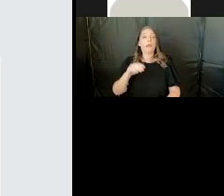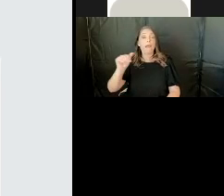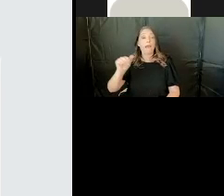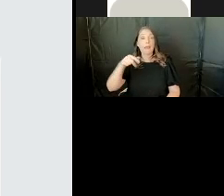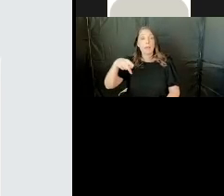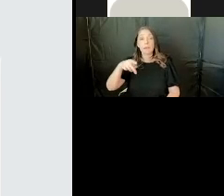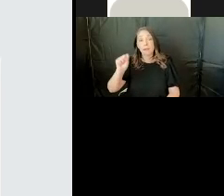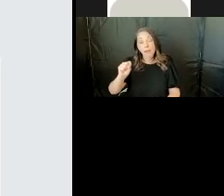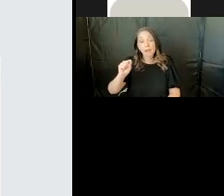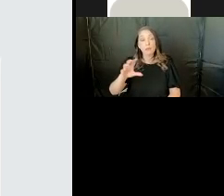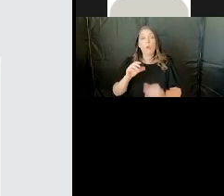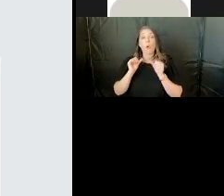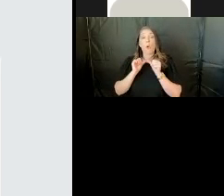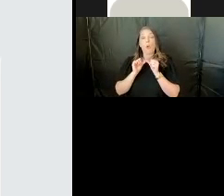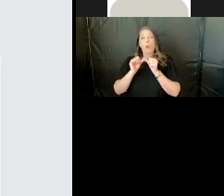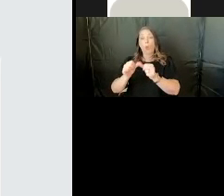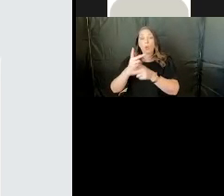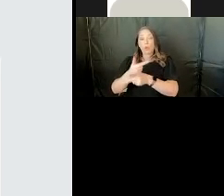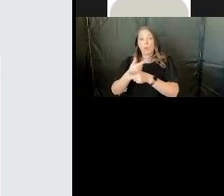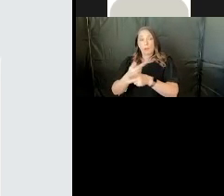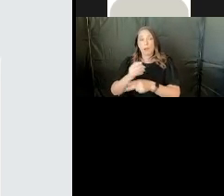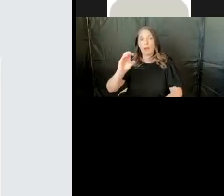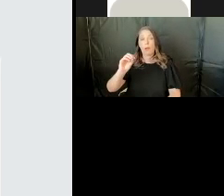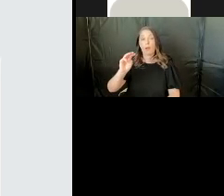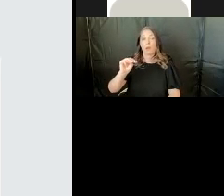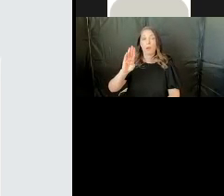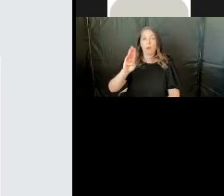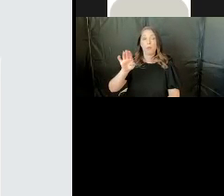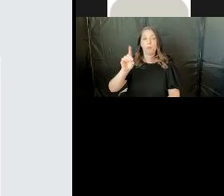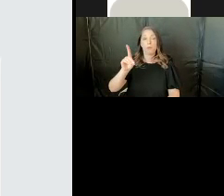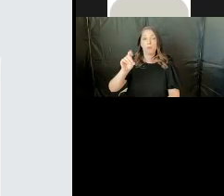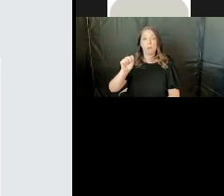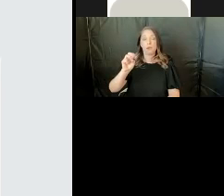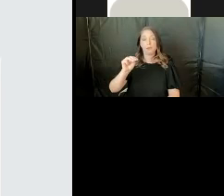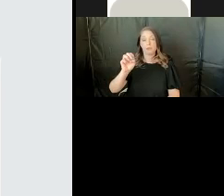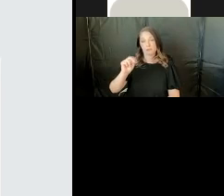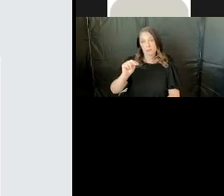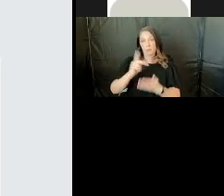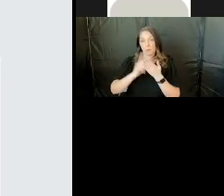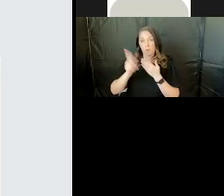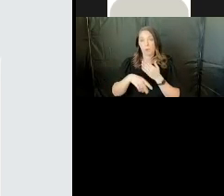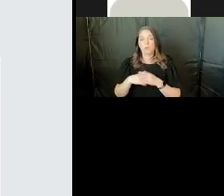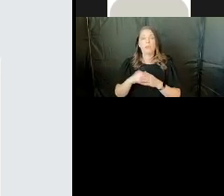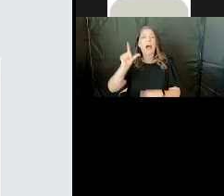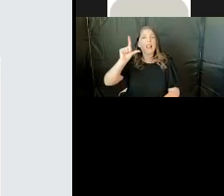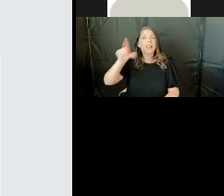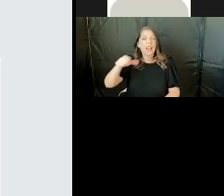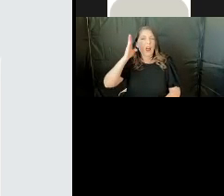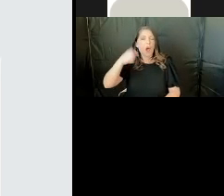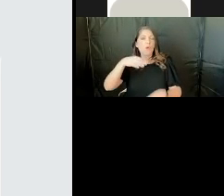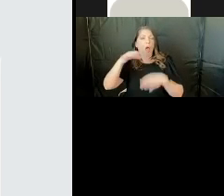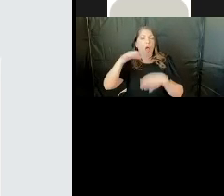ombudsman. Later in the presentation, I will let you know what is the role of each of these agencies in the